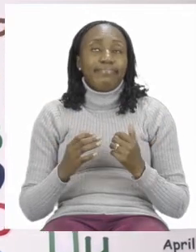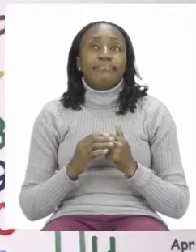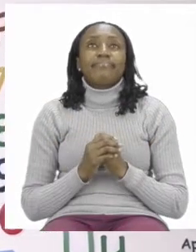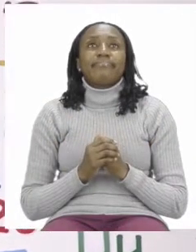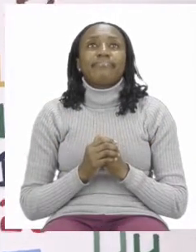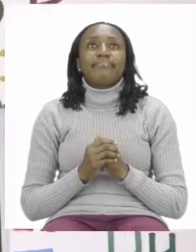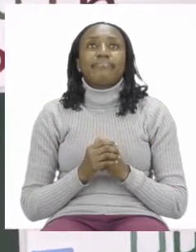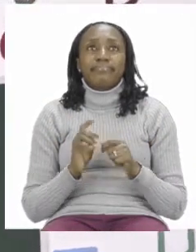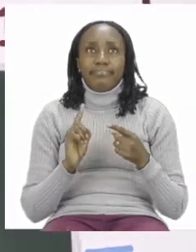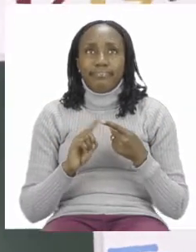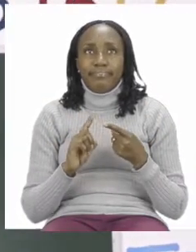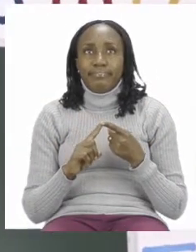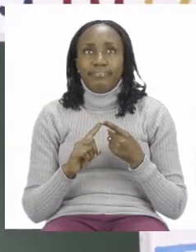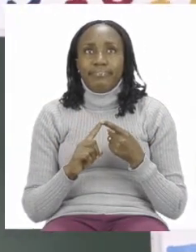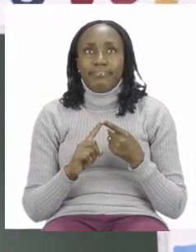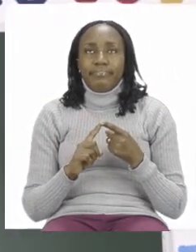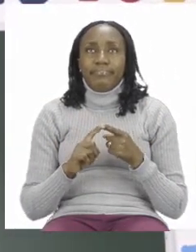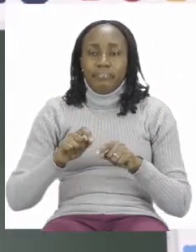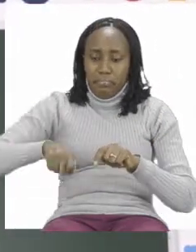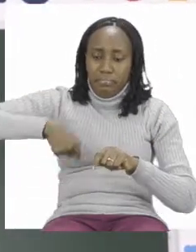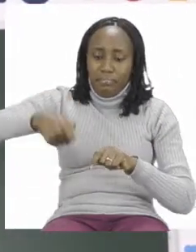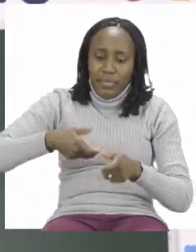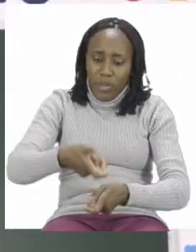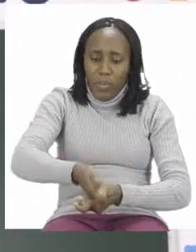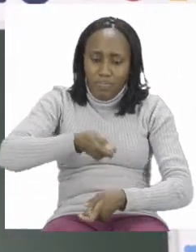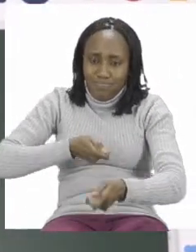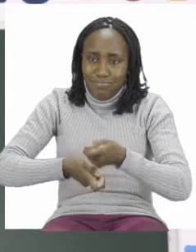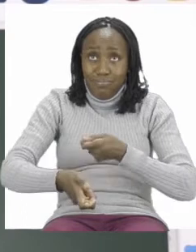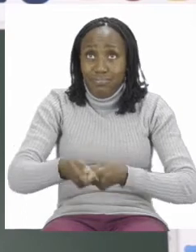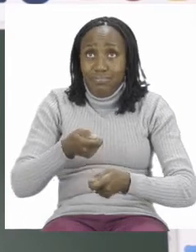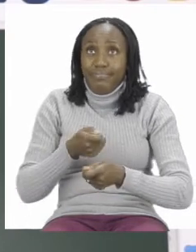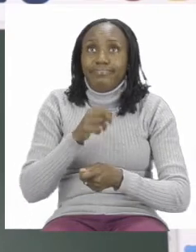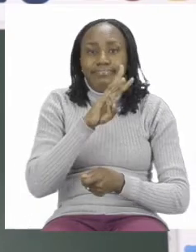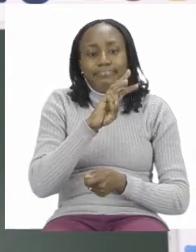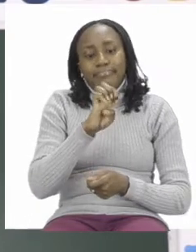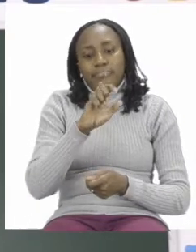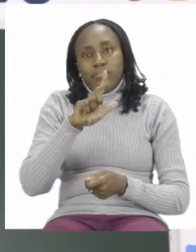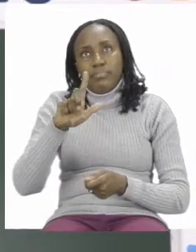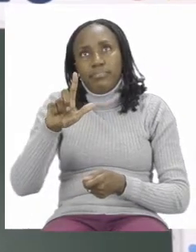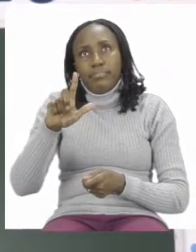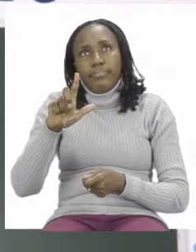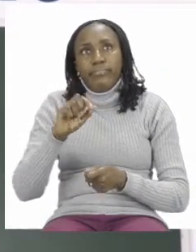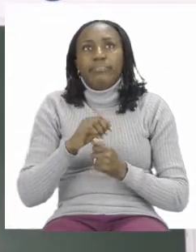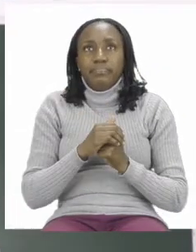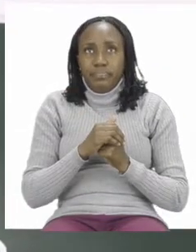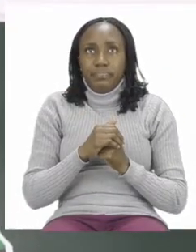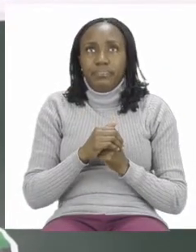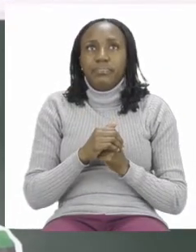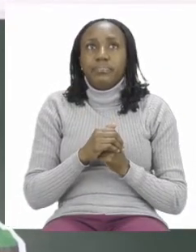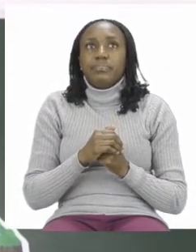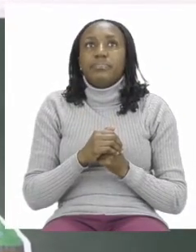first picture is a picture of a well. Now, a well is a place that you can